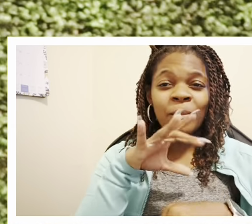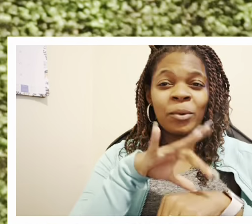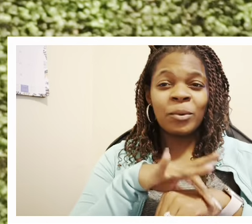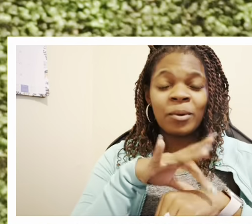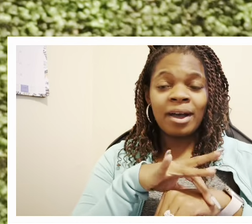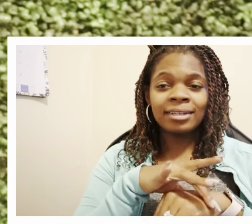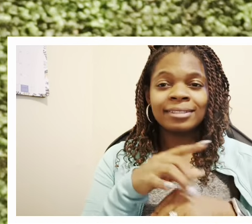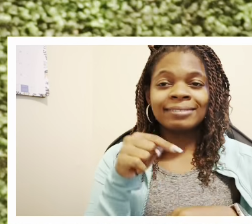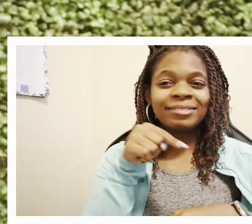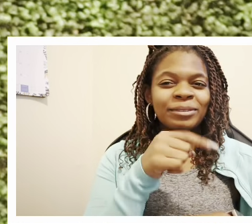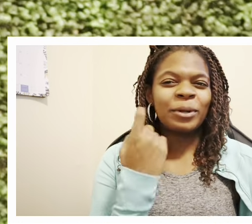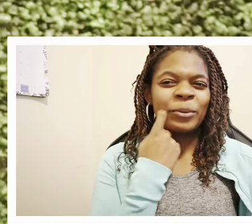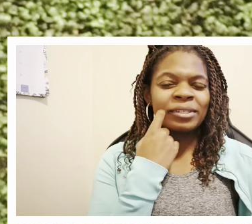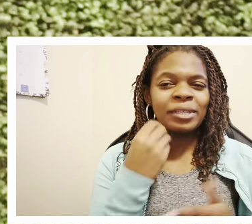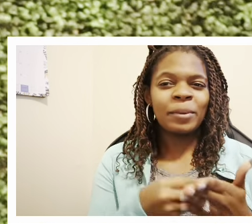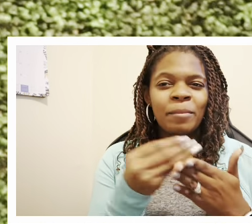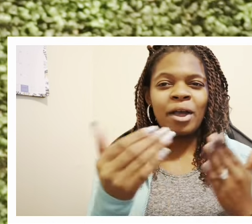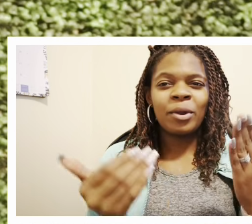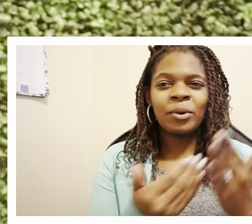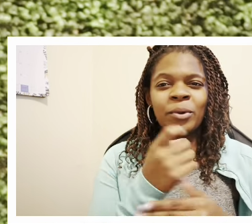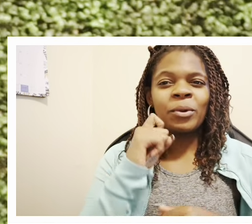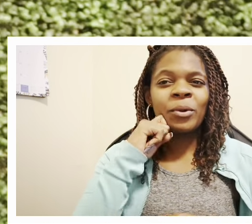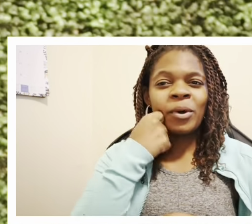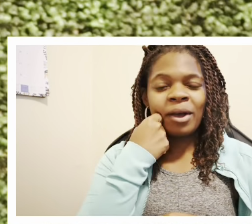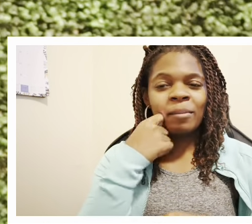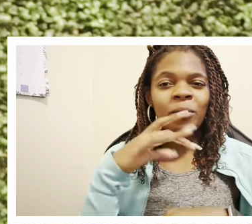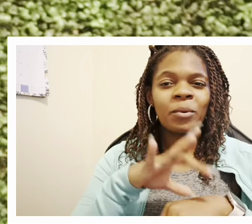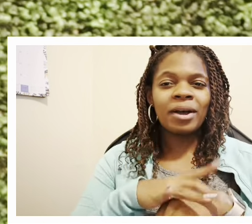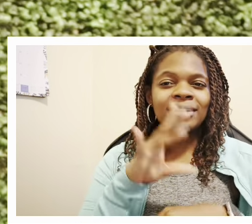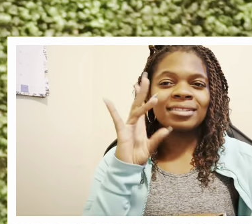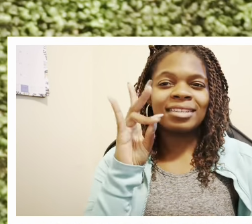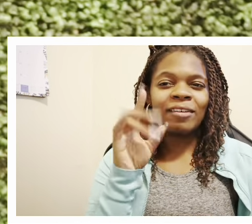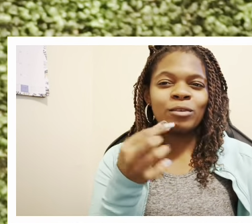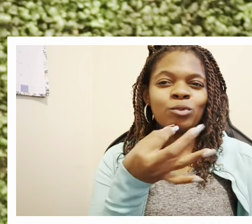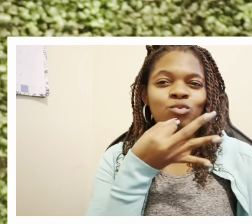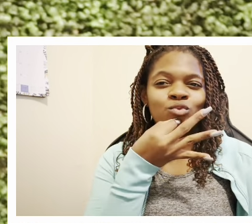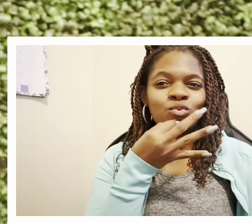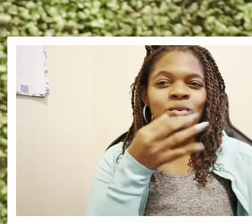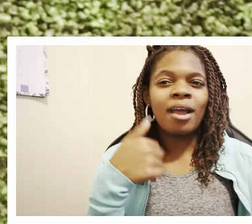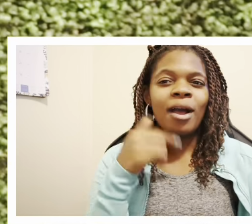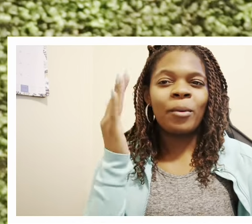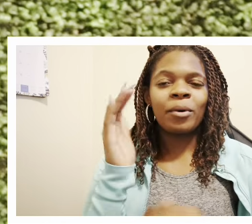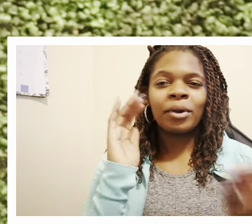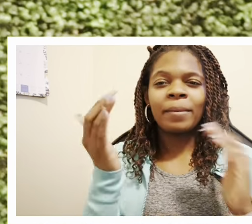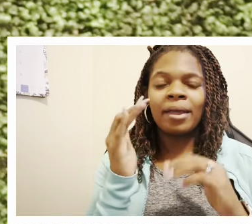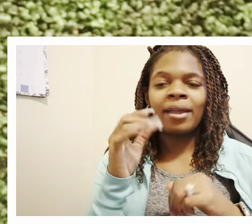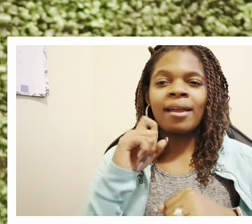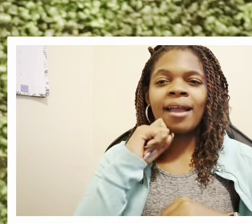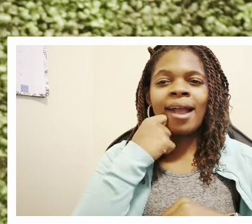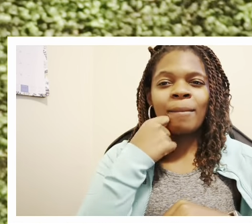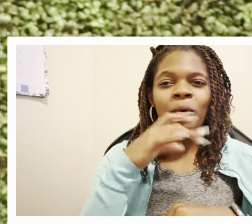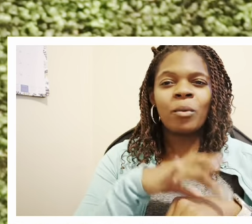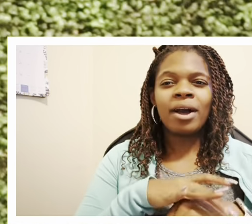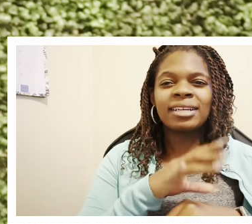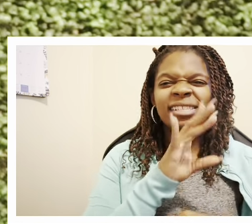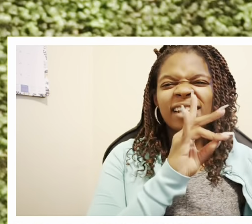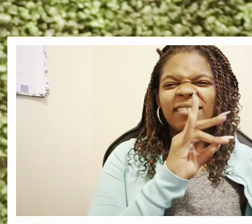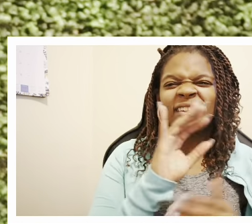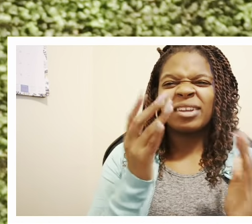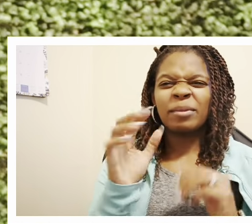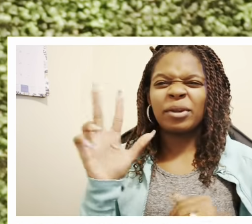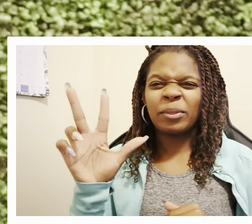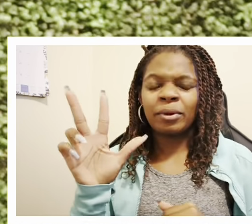video. They gave me, I believe, 3 months free of the Apple Fitness Plus subscription,